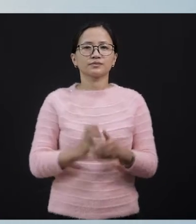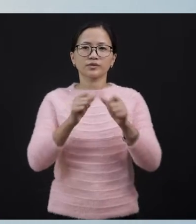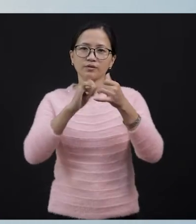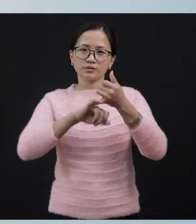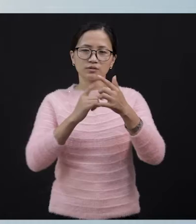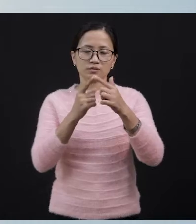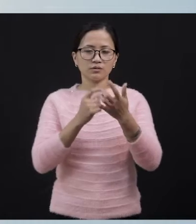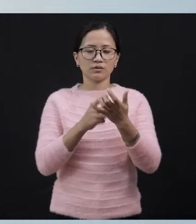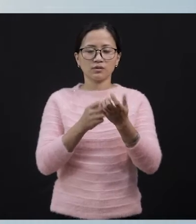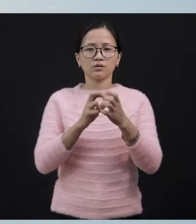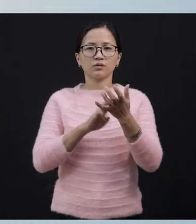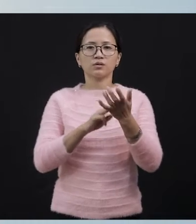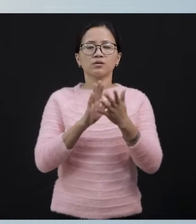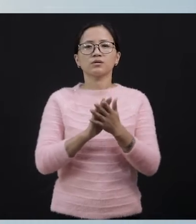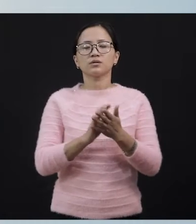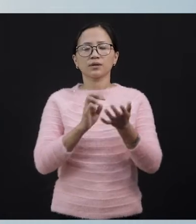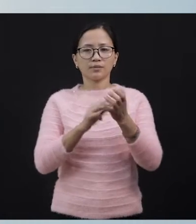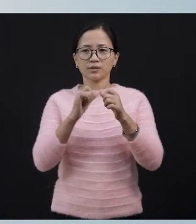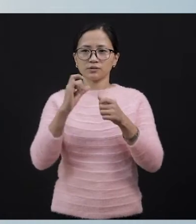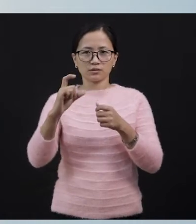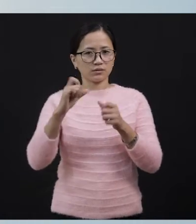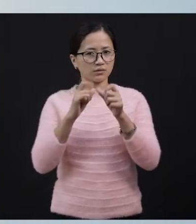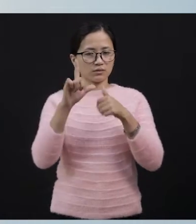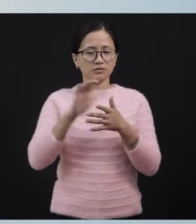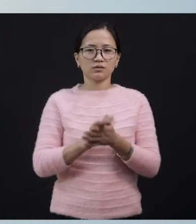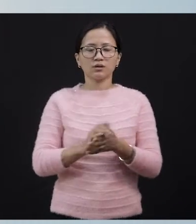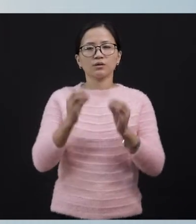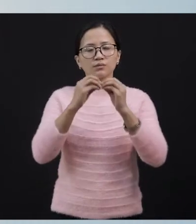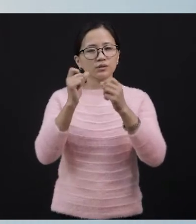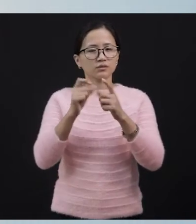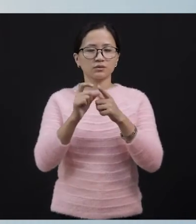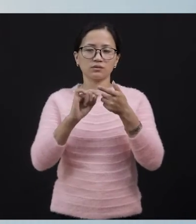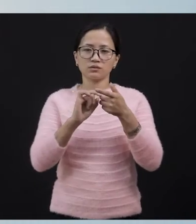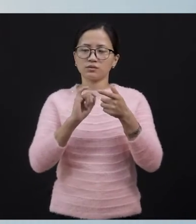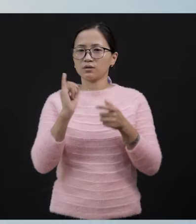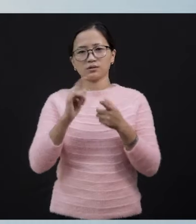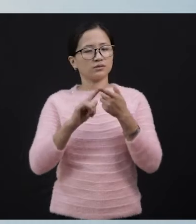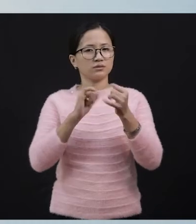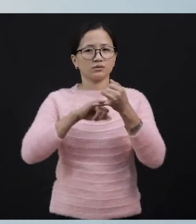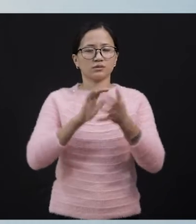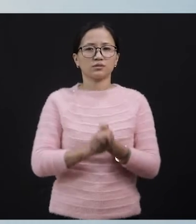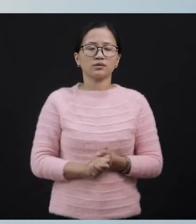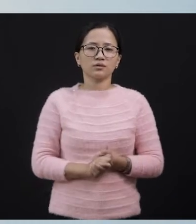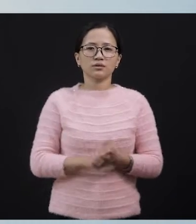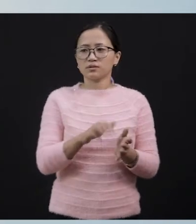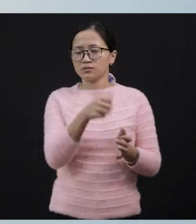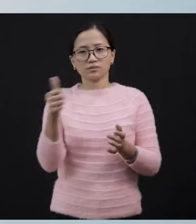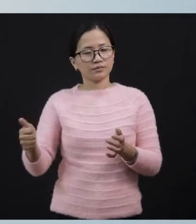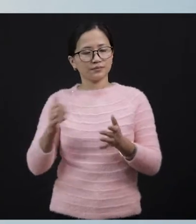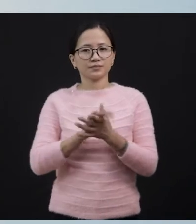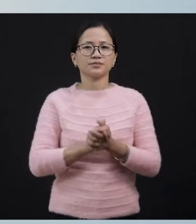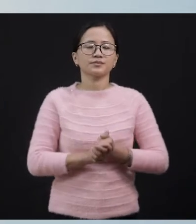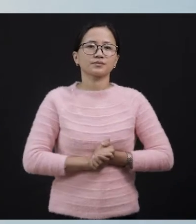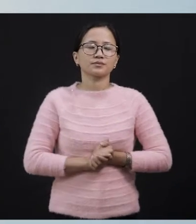astronomical body, okay? The astronomical bodies, they also cast shadow on another bodies.